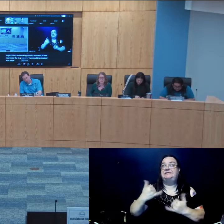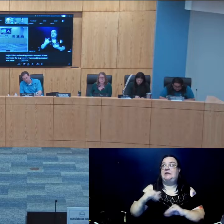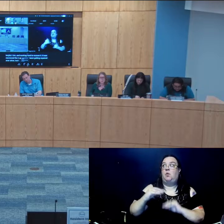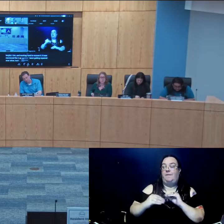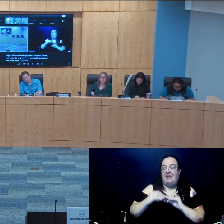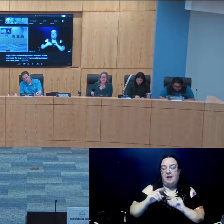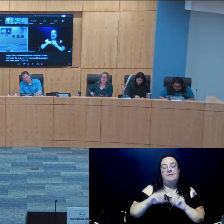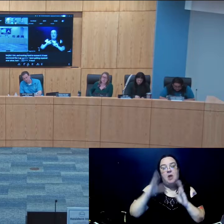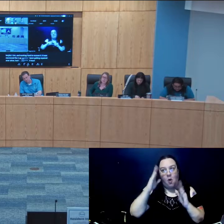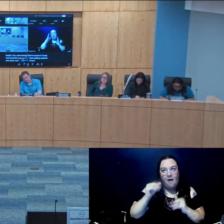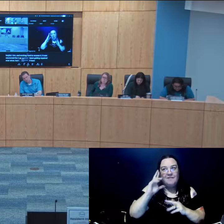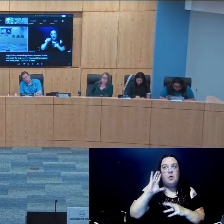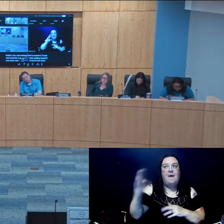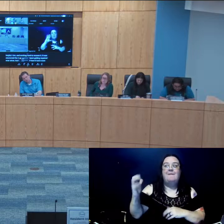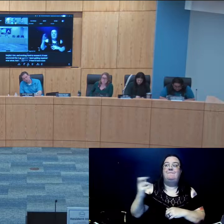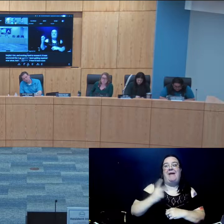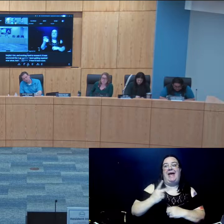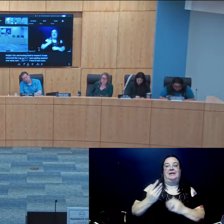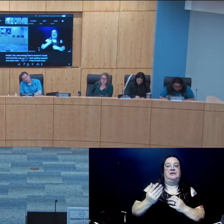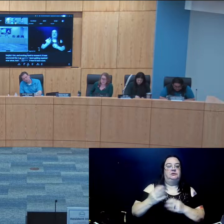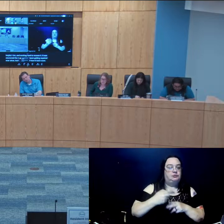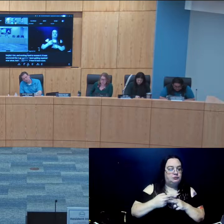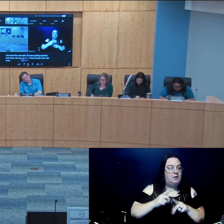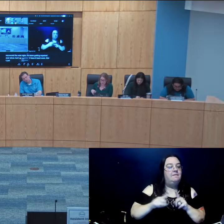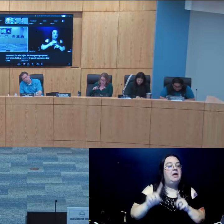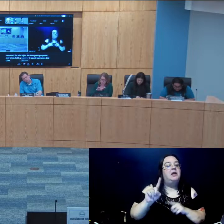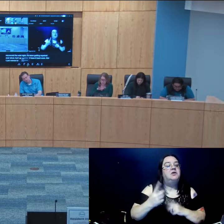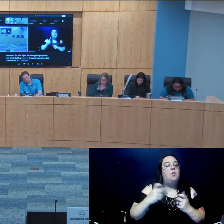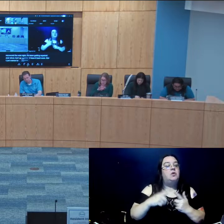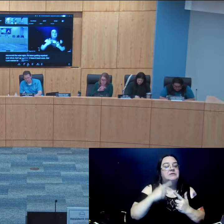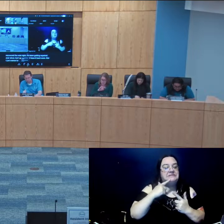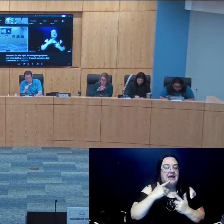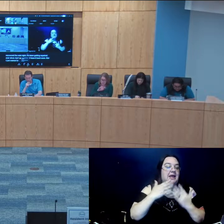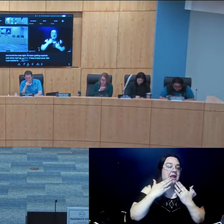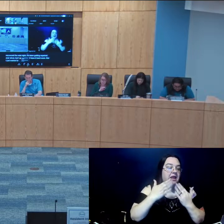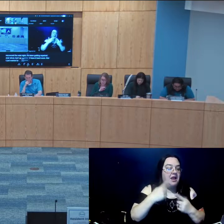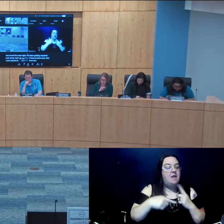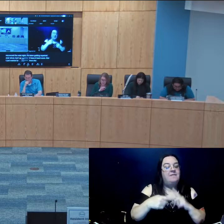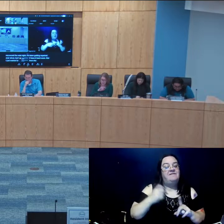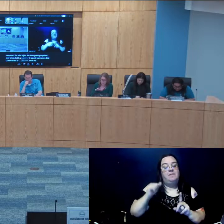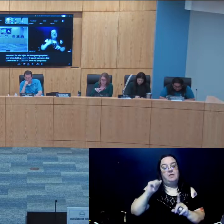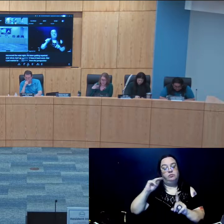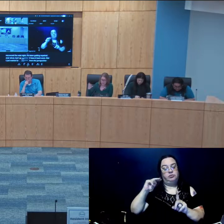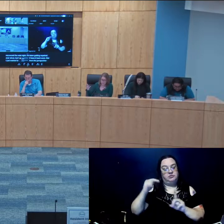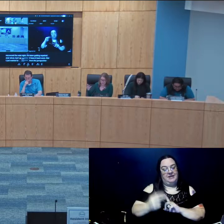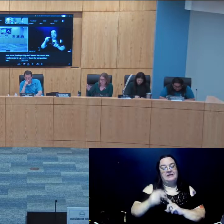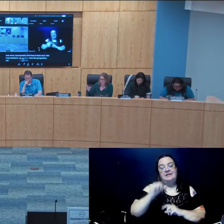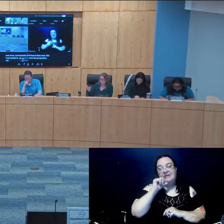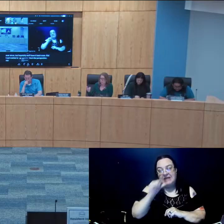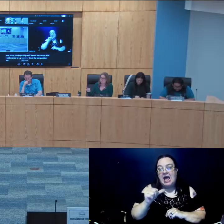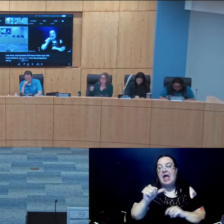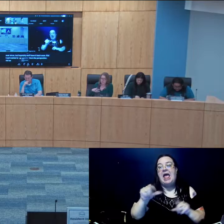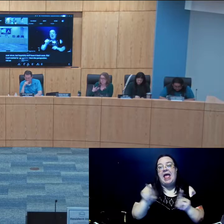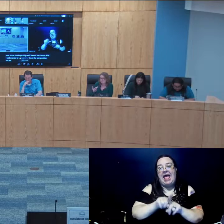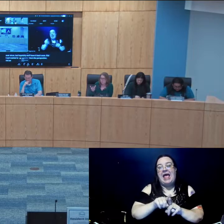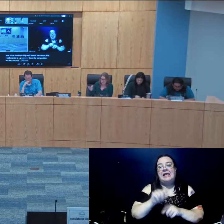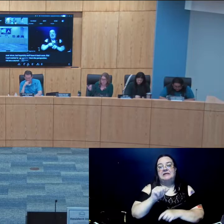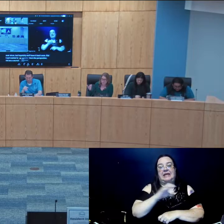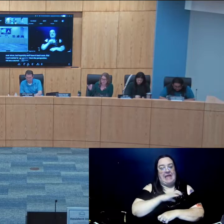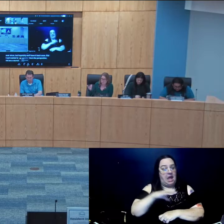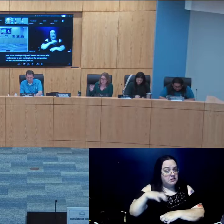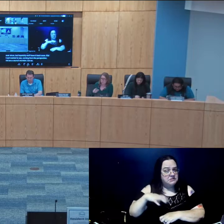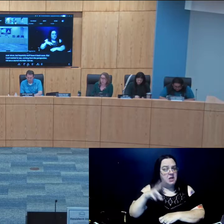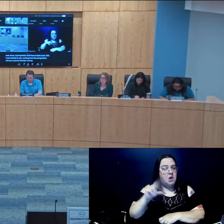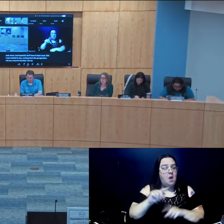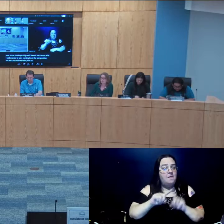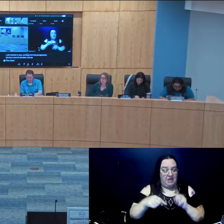we'll have it back soon. But I just wanted to say, coming from the perspective, not as a council member, but as